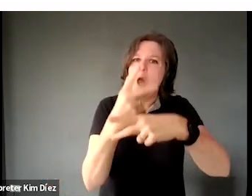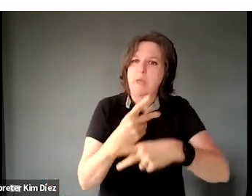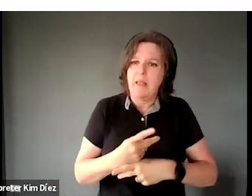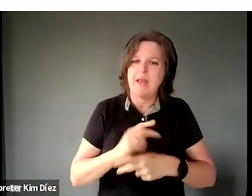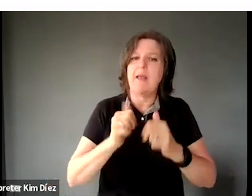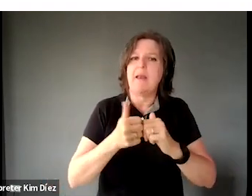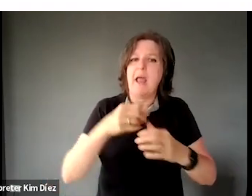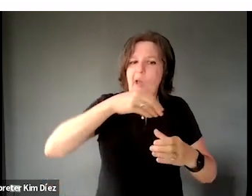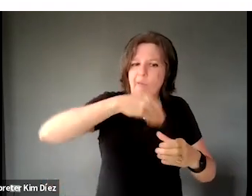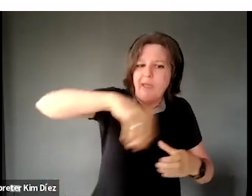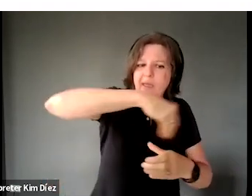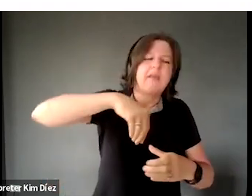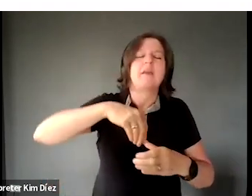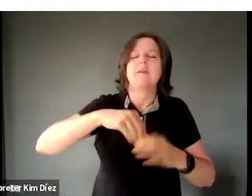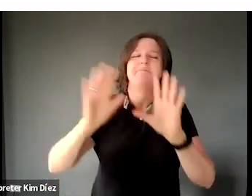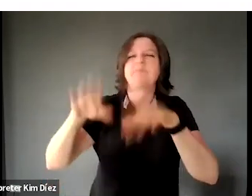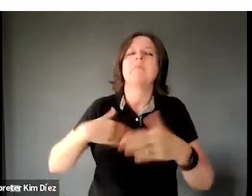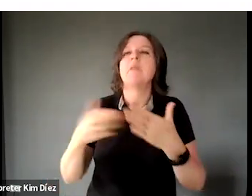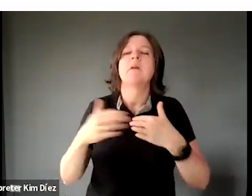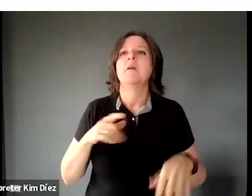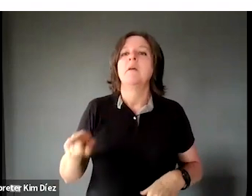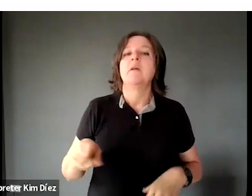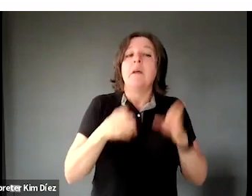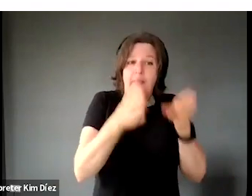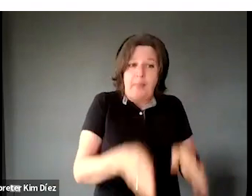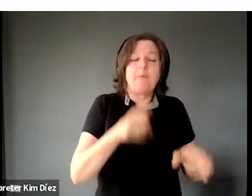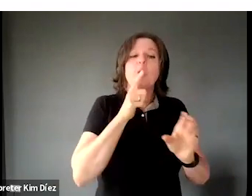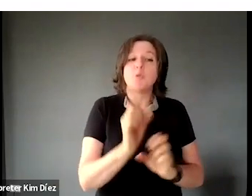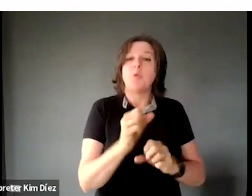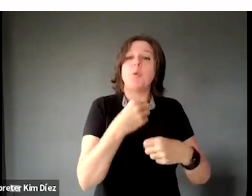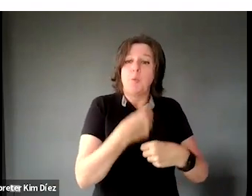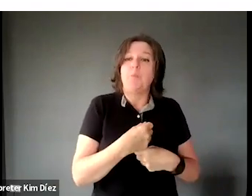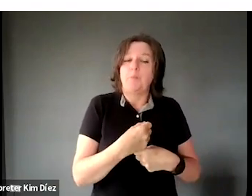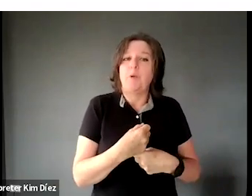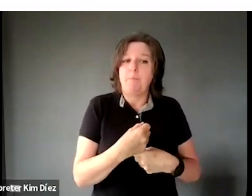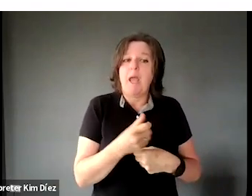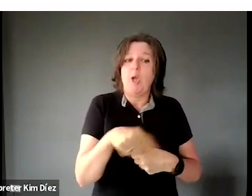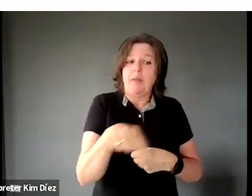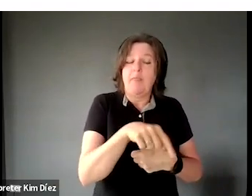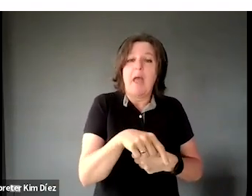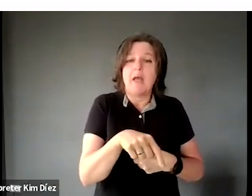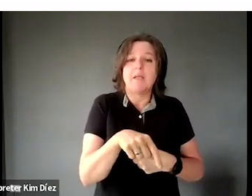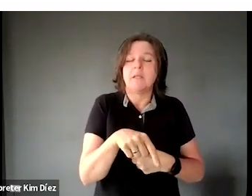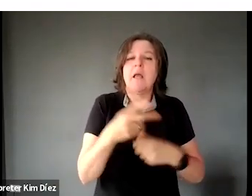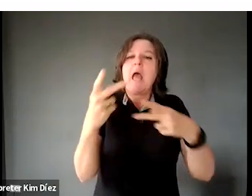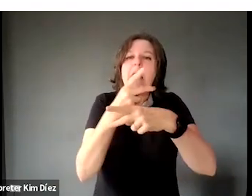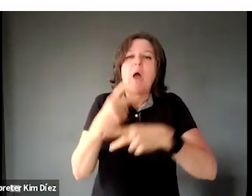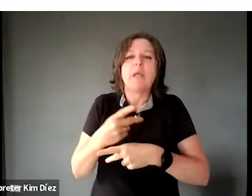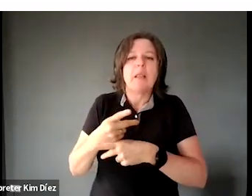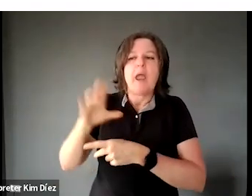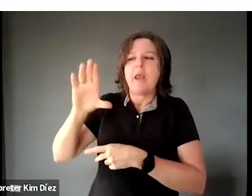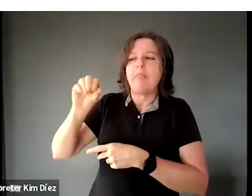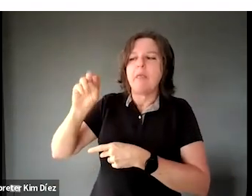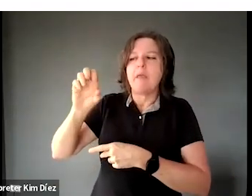I think there was some mistakes of calculation. The person that prepared it